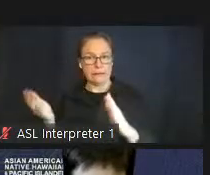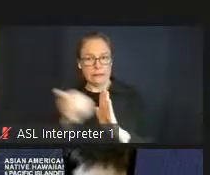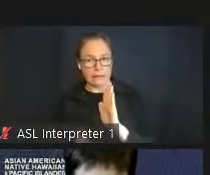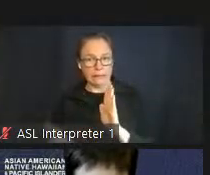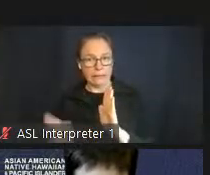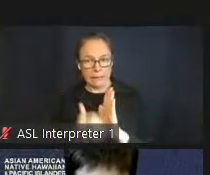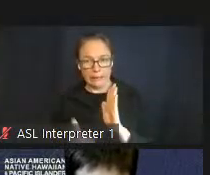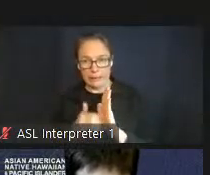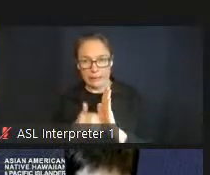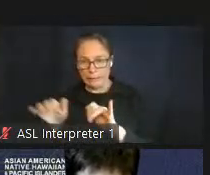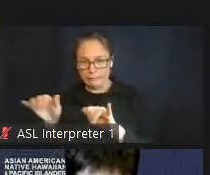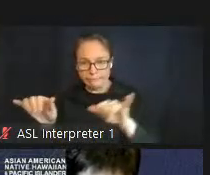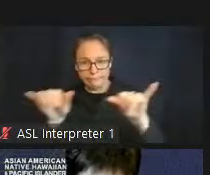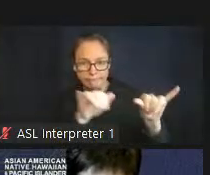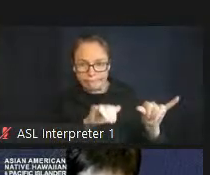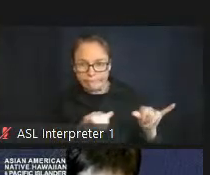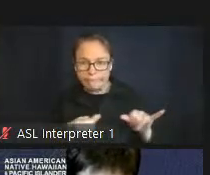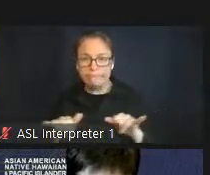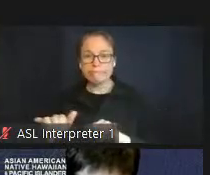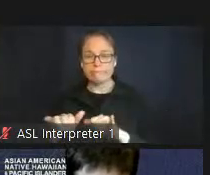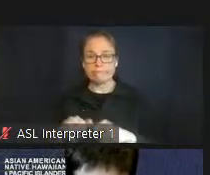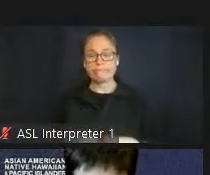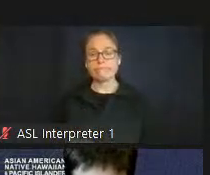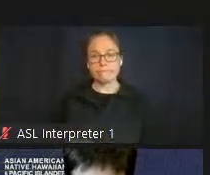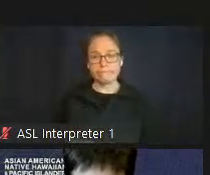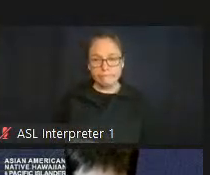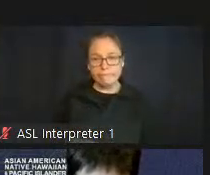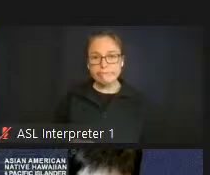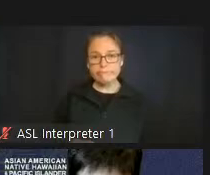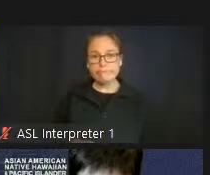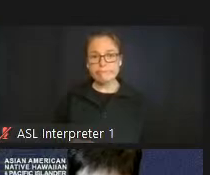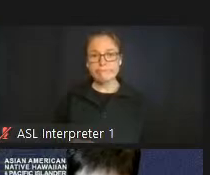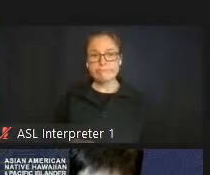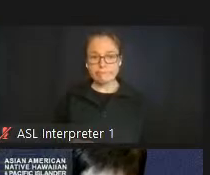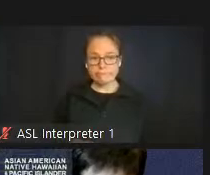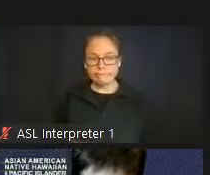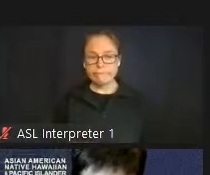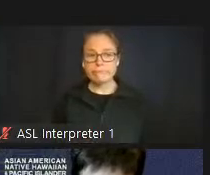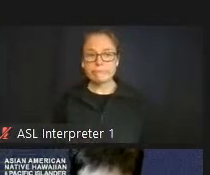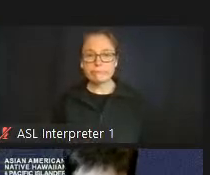messaging that you provided, Aaron, was that we have